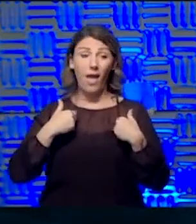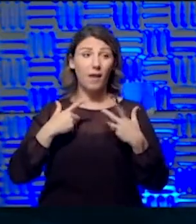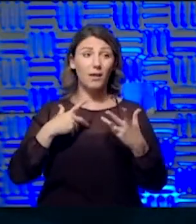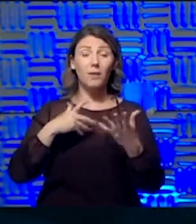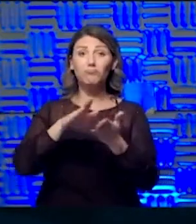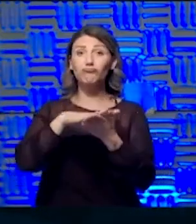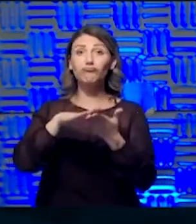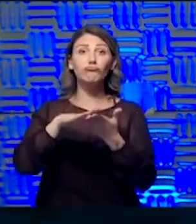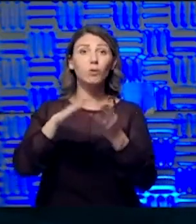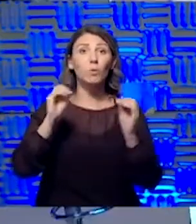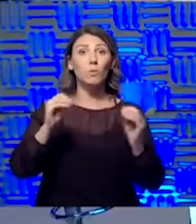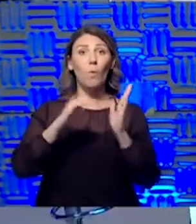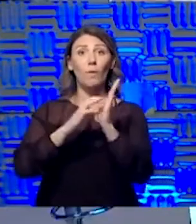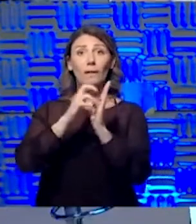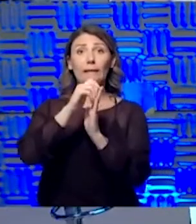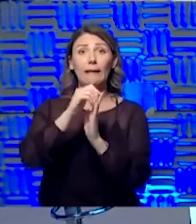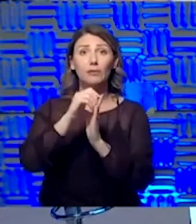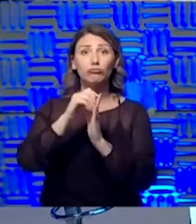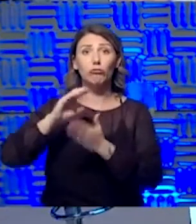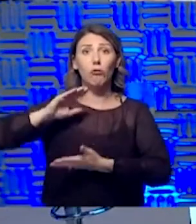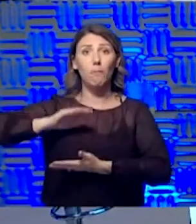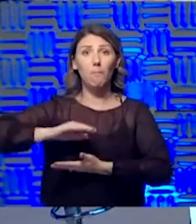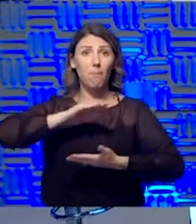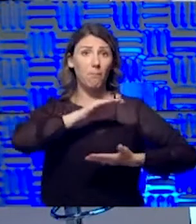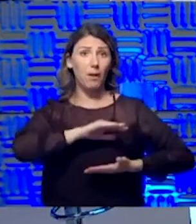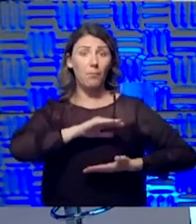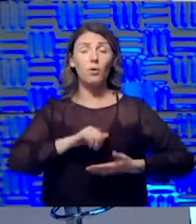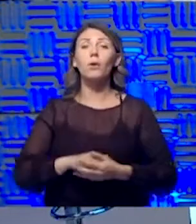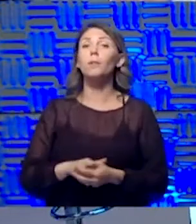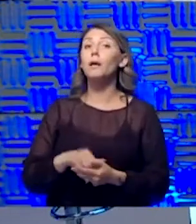risk? Dana, what are your thoughts about that?